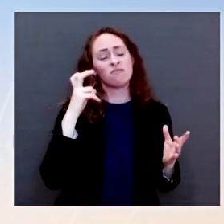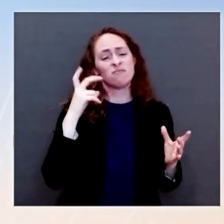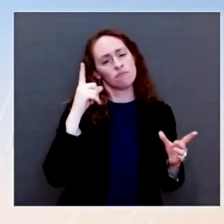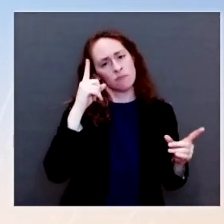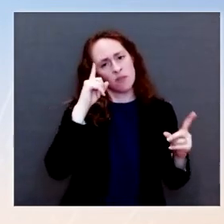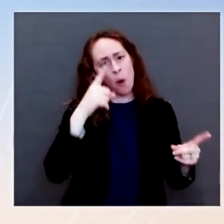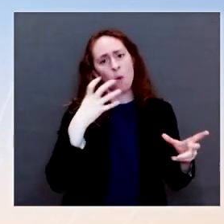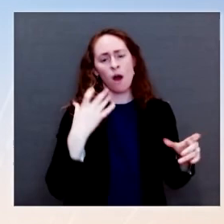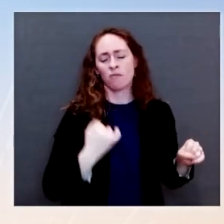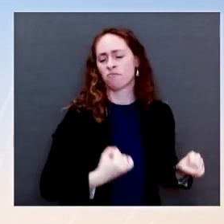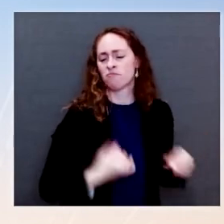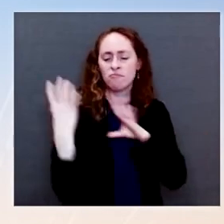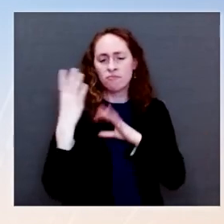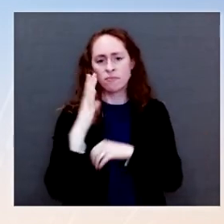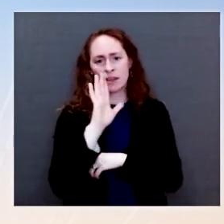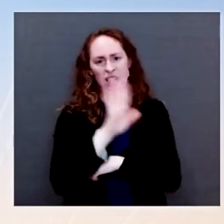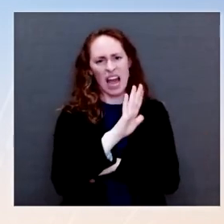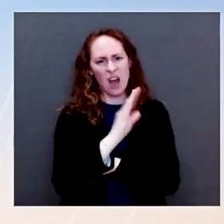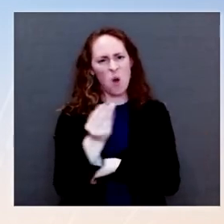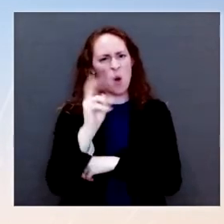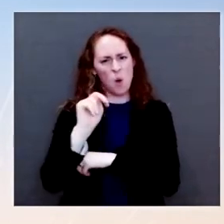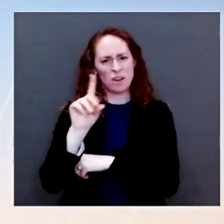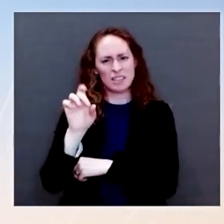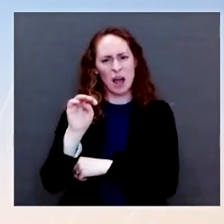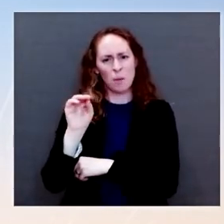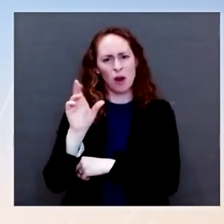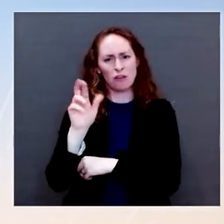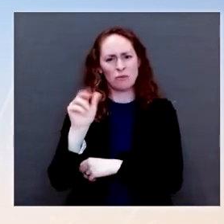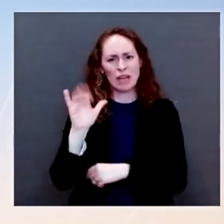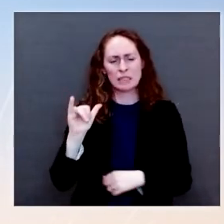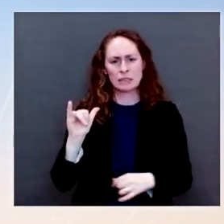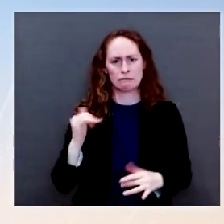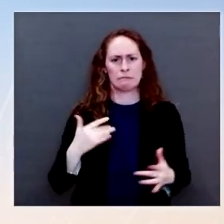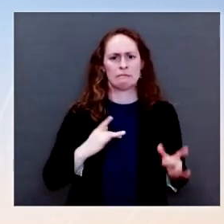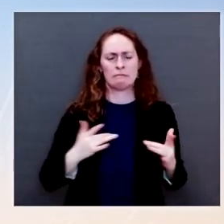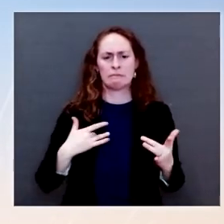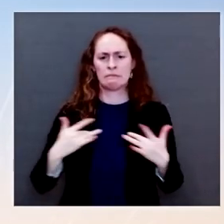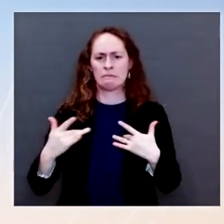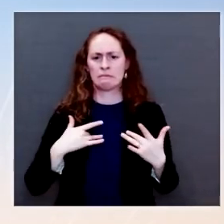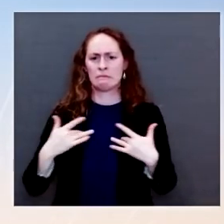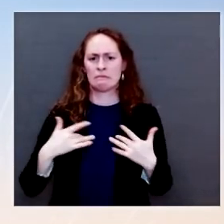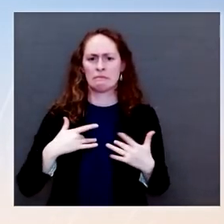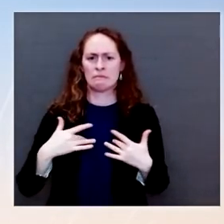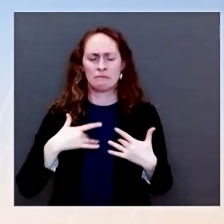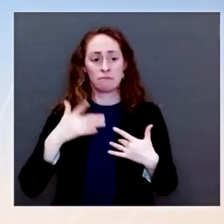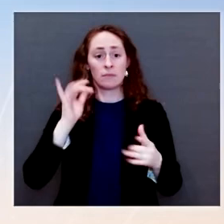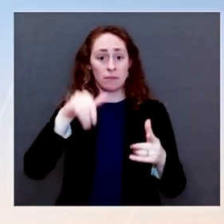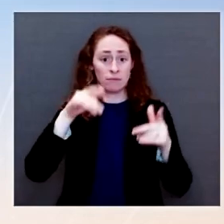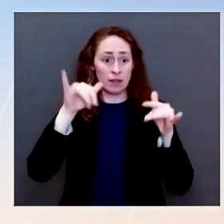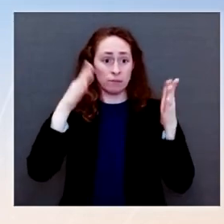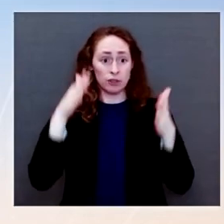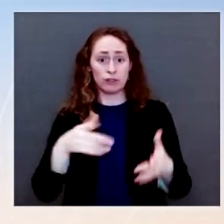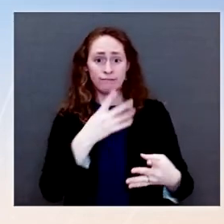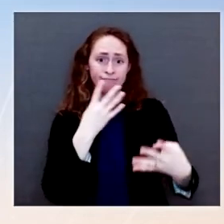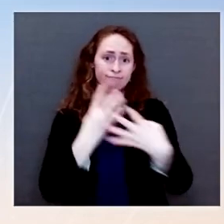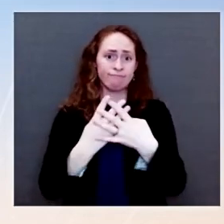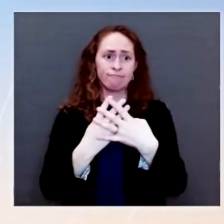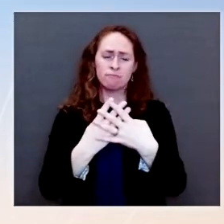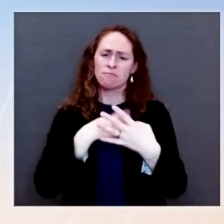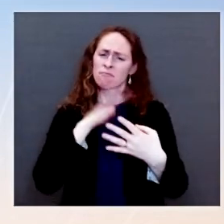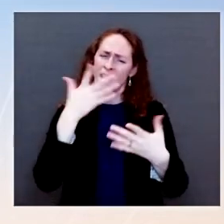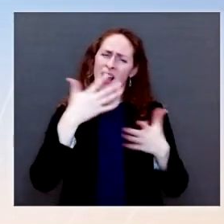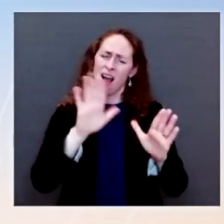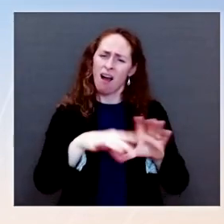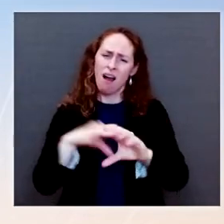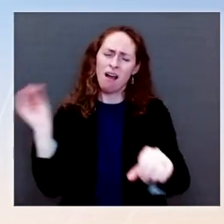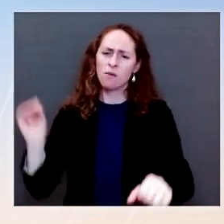other democratically elected officials. Go ahead, Karen. Jen, is the president going to attend Bob Dole's funeral this week? And if he does, will he